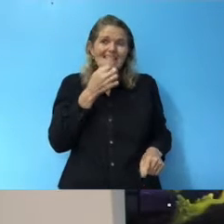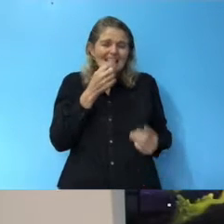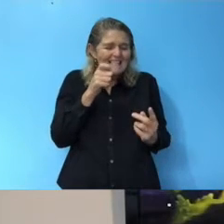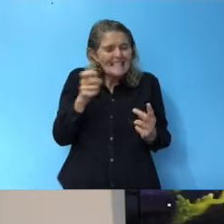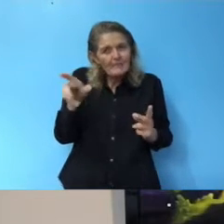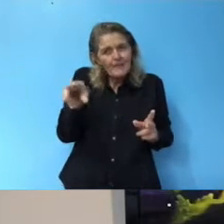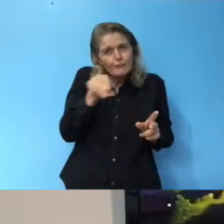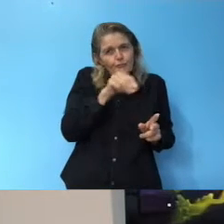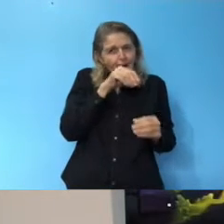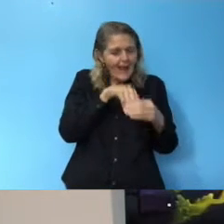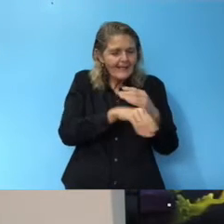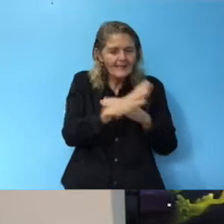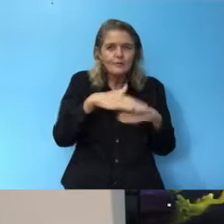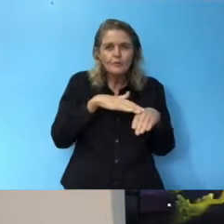darker.